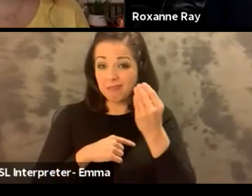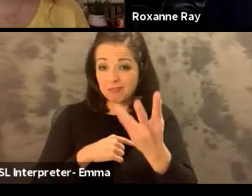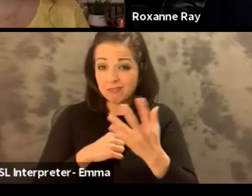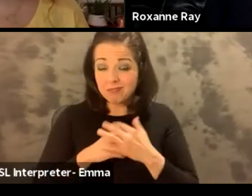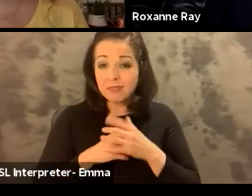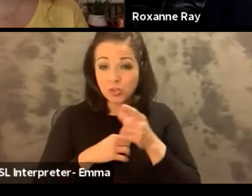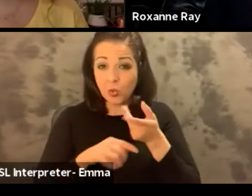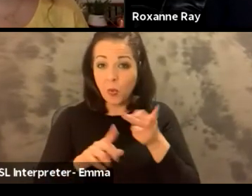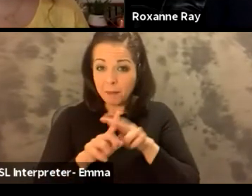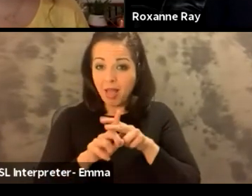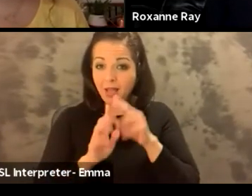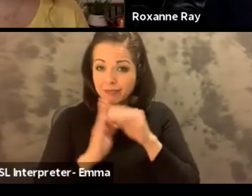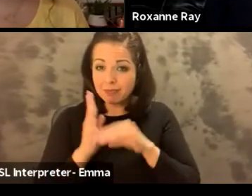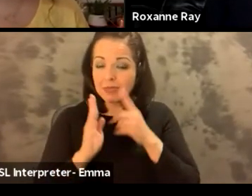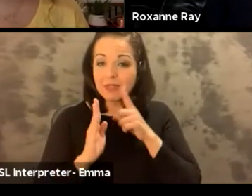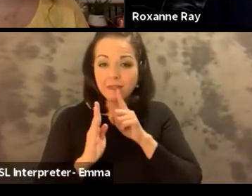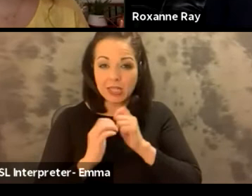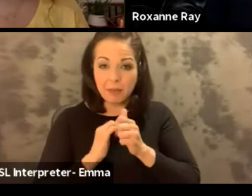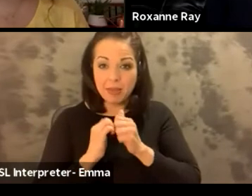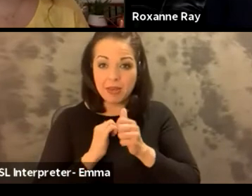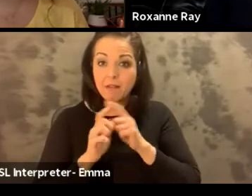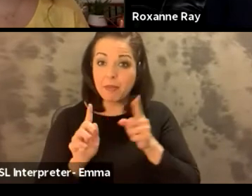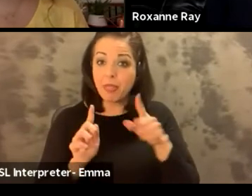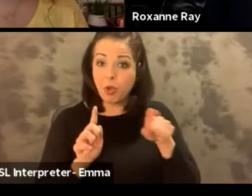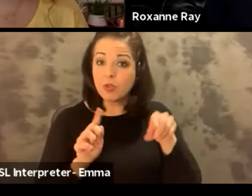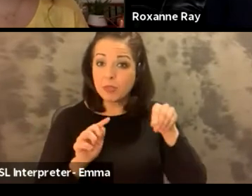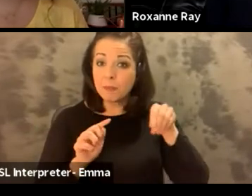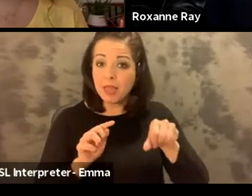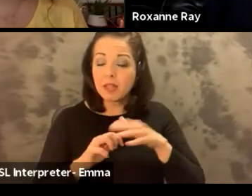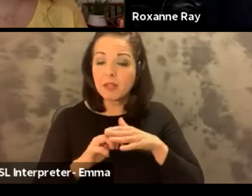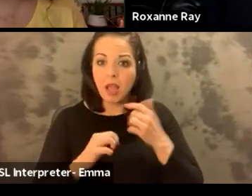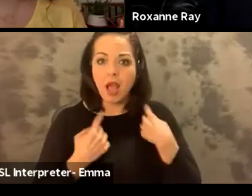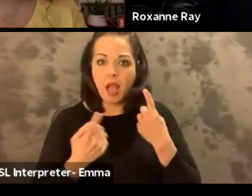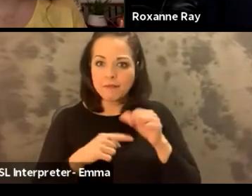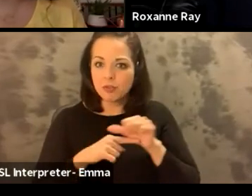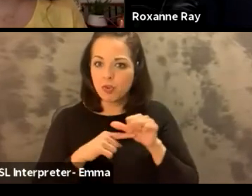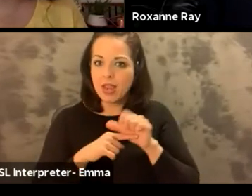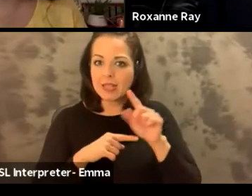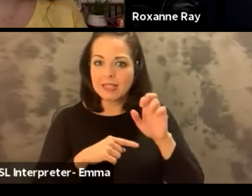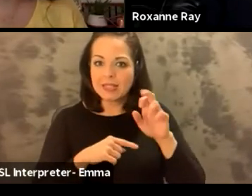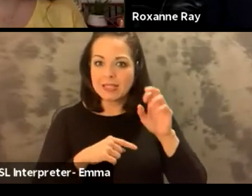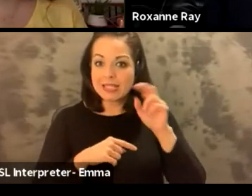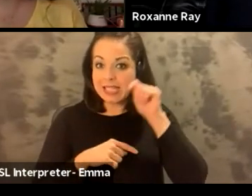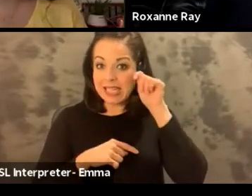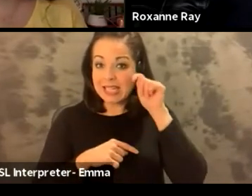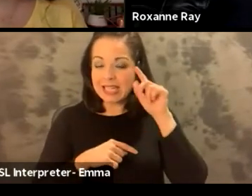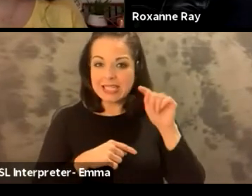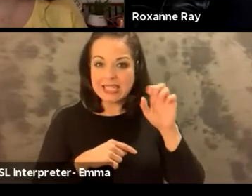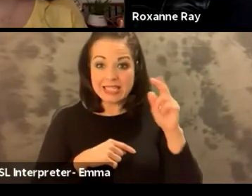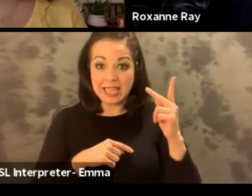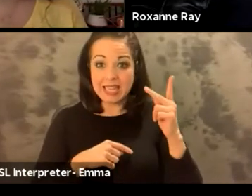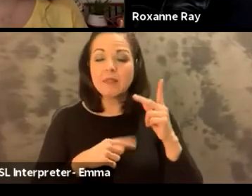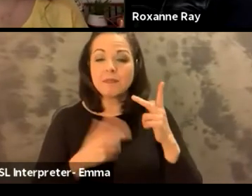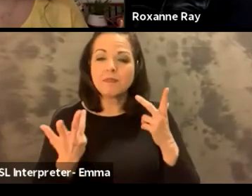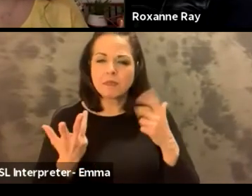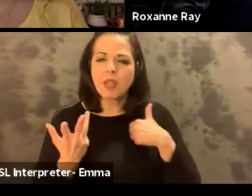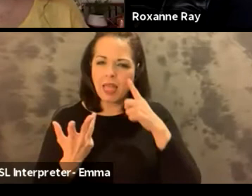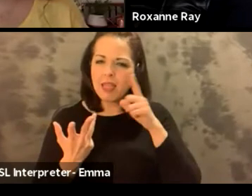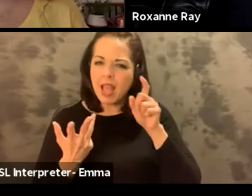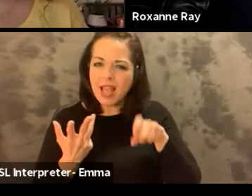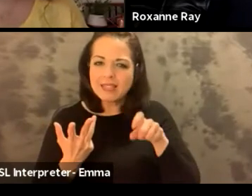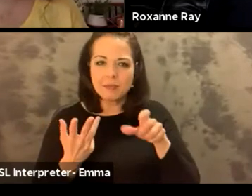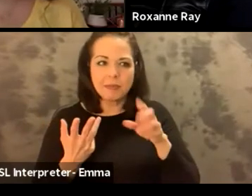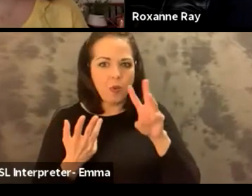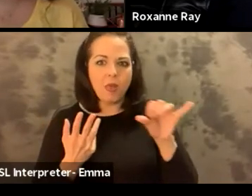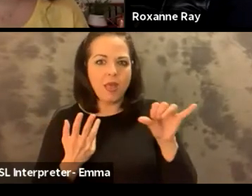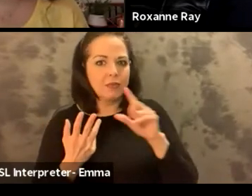you apply. It's pretty competitive, but those are paid. I've trained at TeenTix. So I just think there has to be a way to